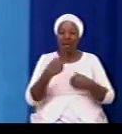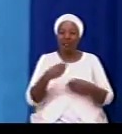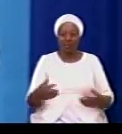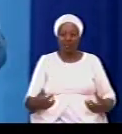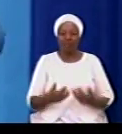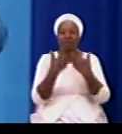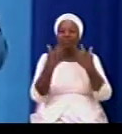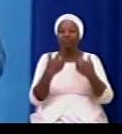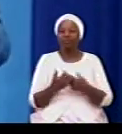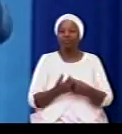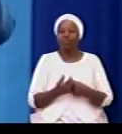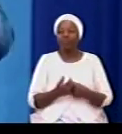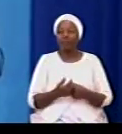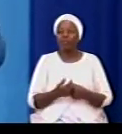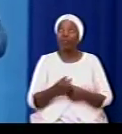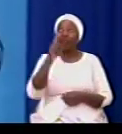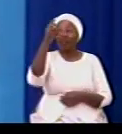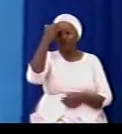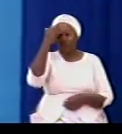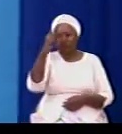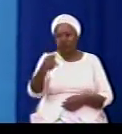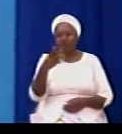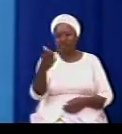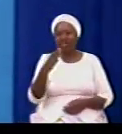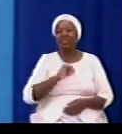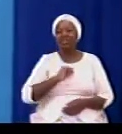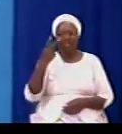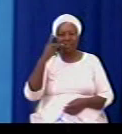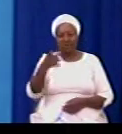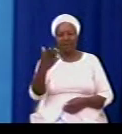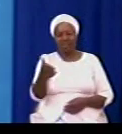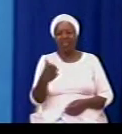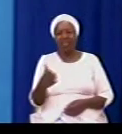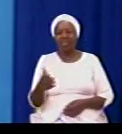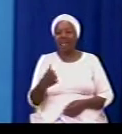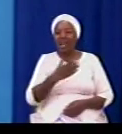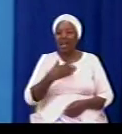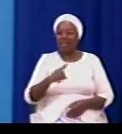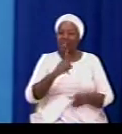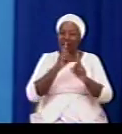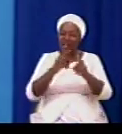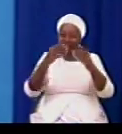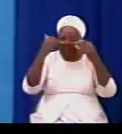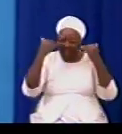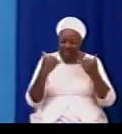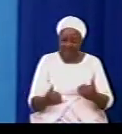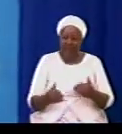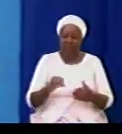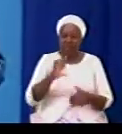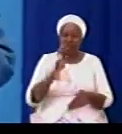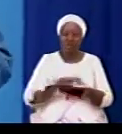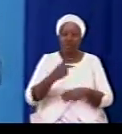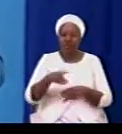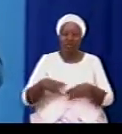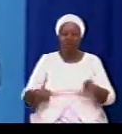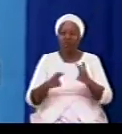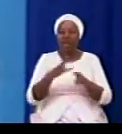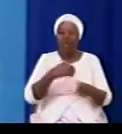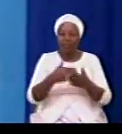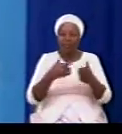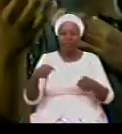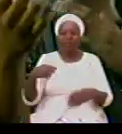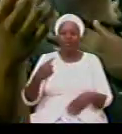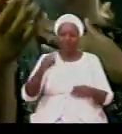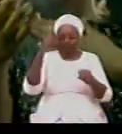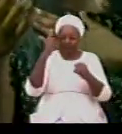there, and the answer now is on the way. And before the final amen, look at it, he has done